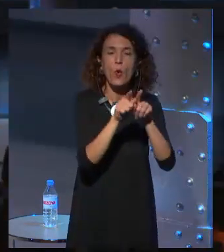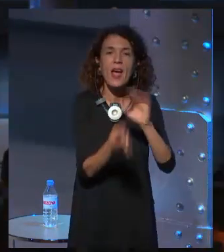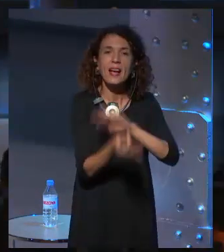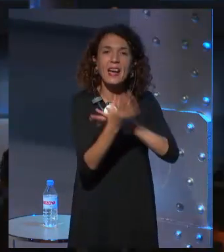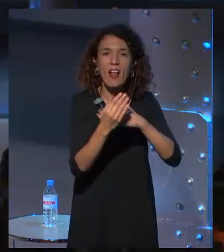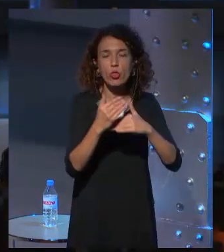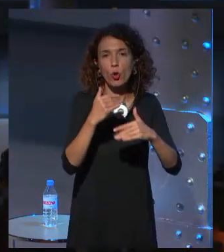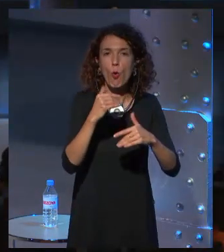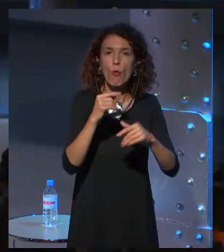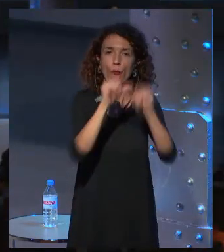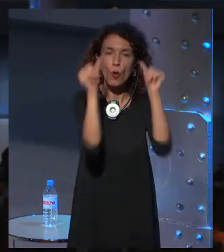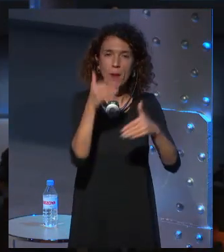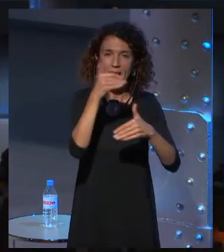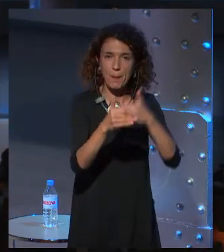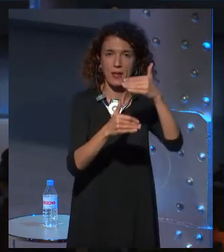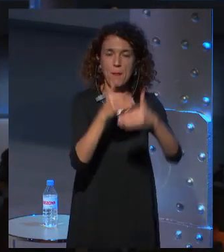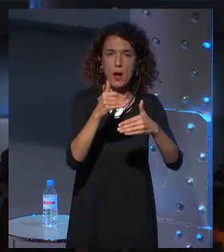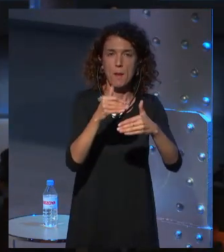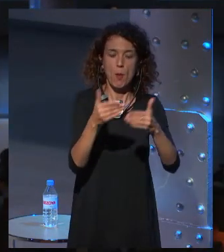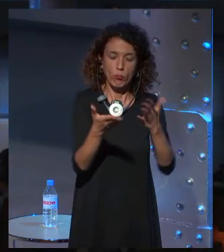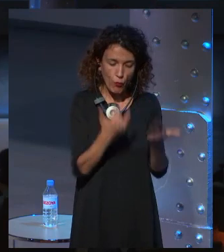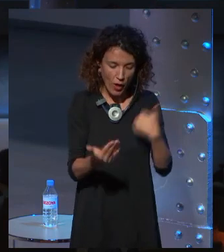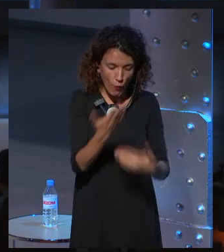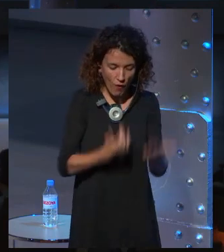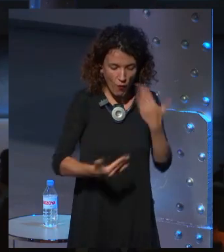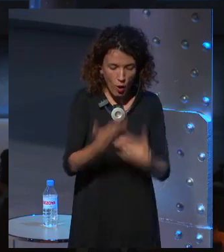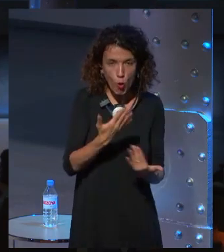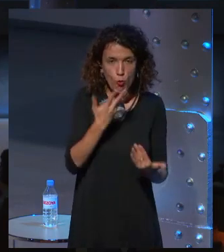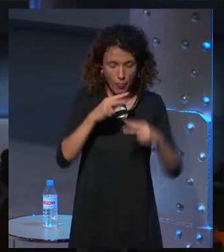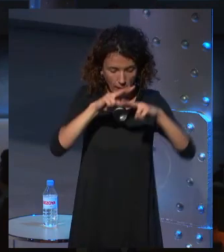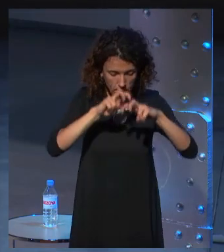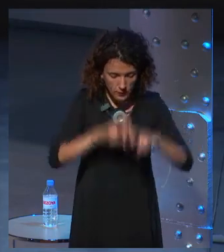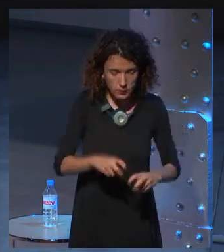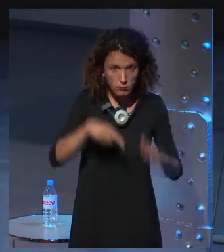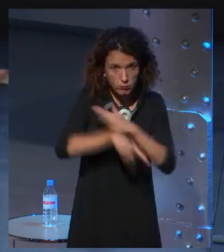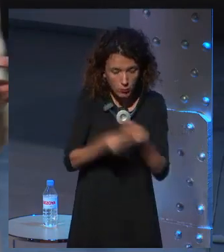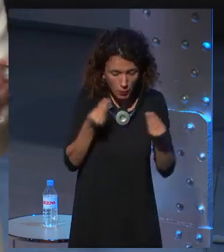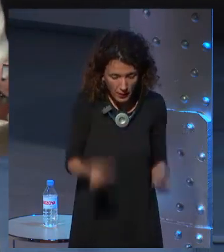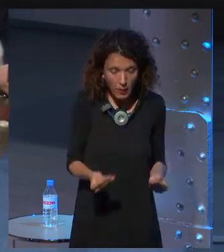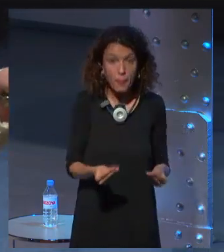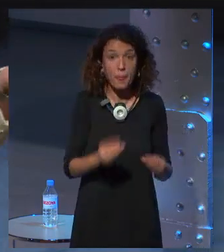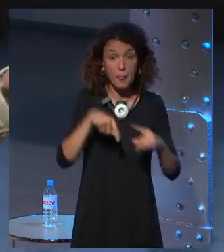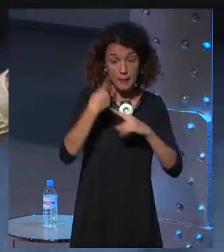them enough, it sticks it into something to make it smarter, like a car.